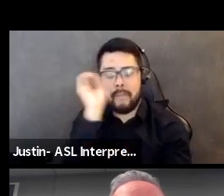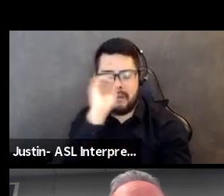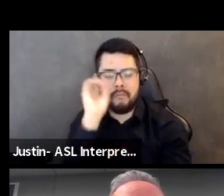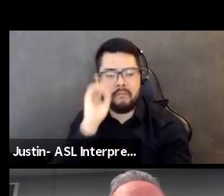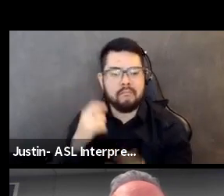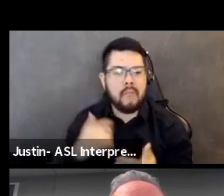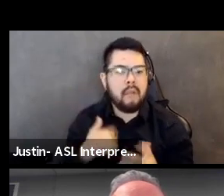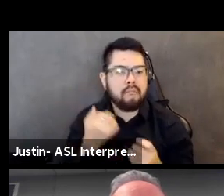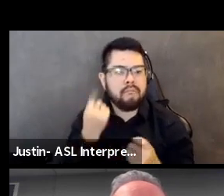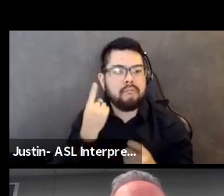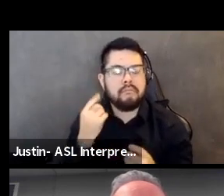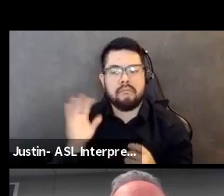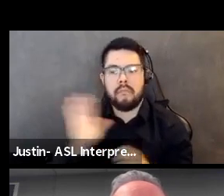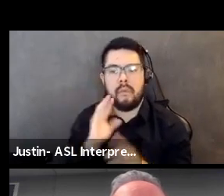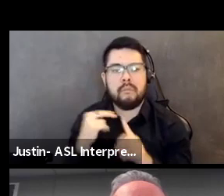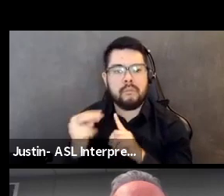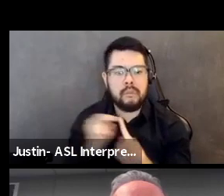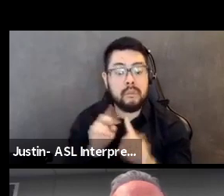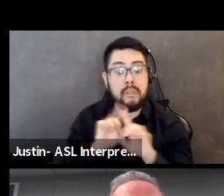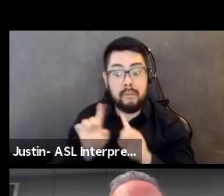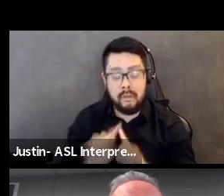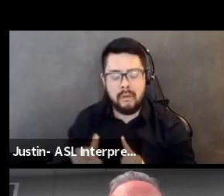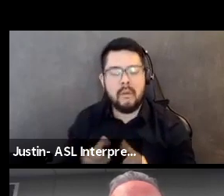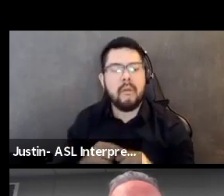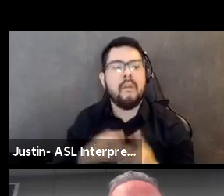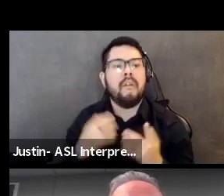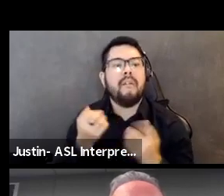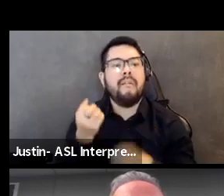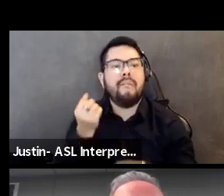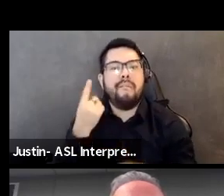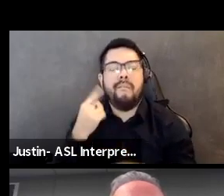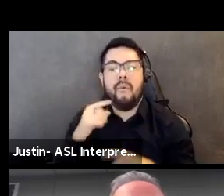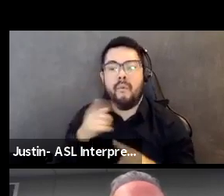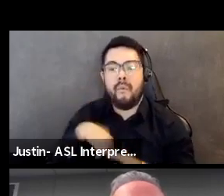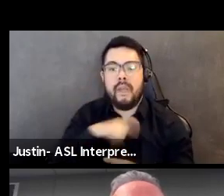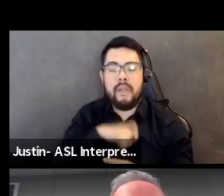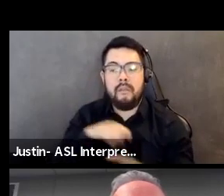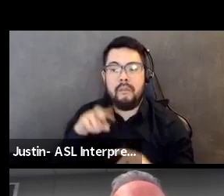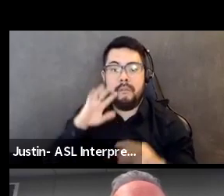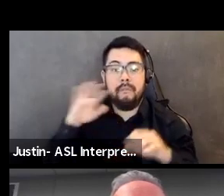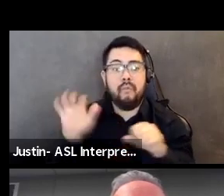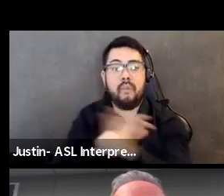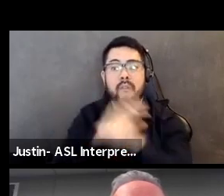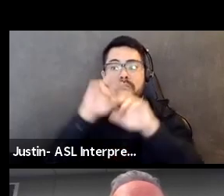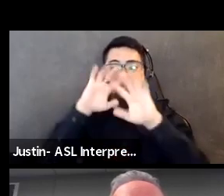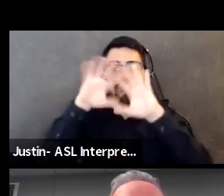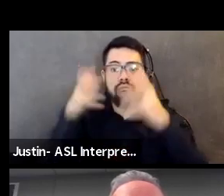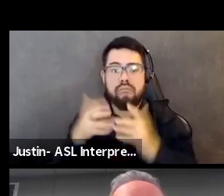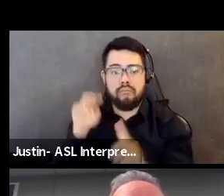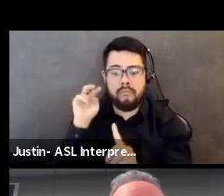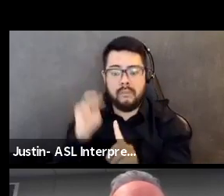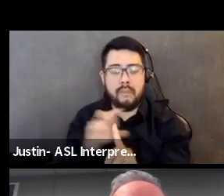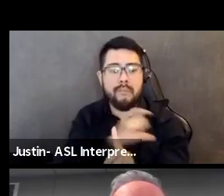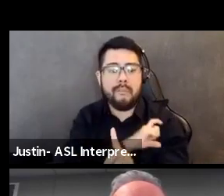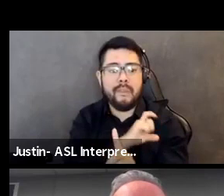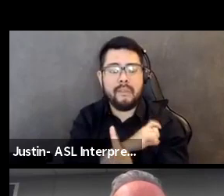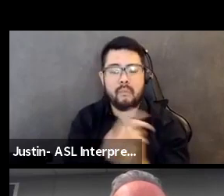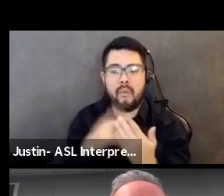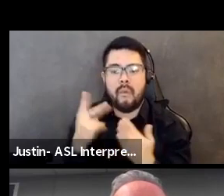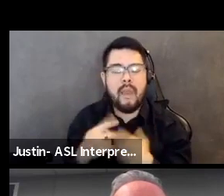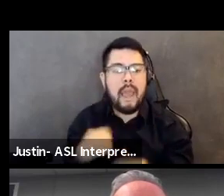uh we have to look at at policing as a whole when it comes to the city of chicago but i don't think it's an either or